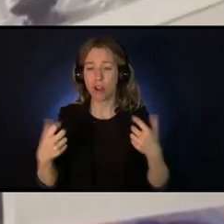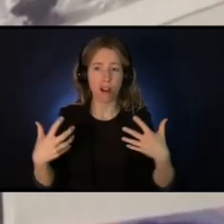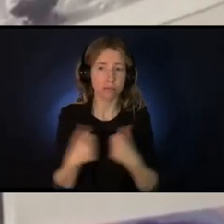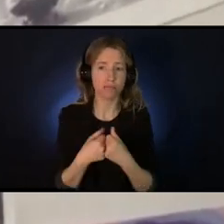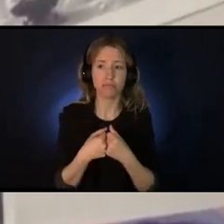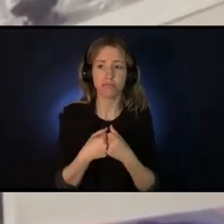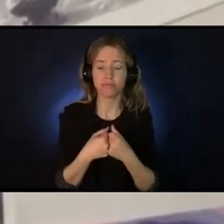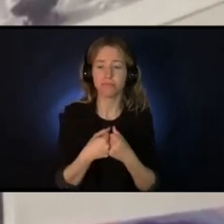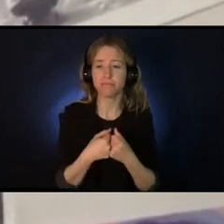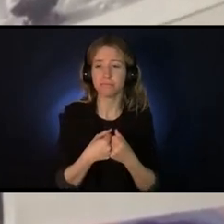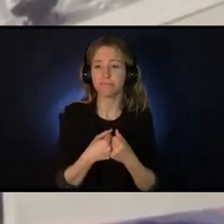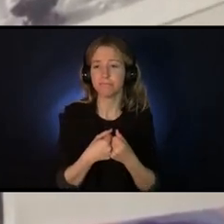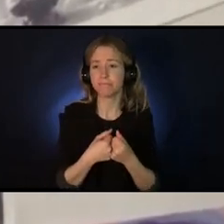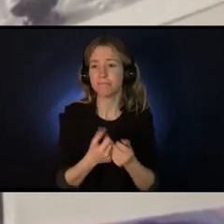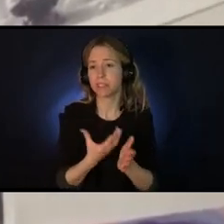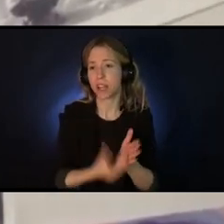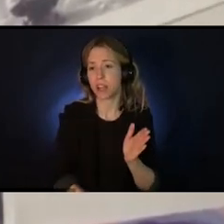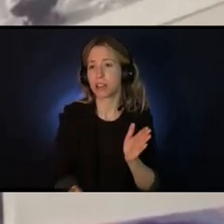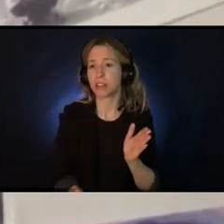This is Noel.